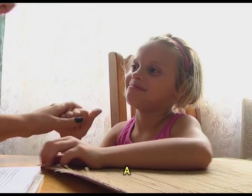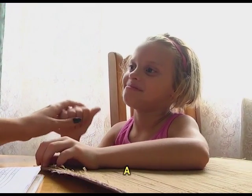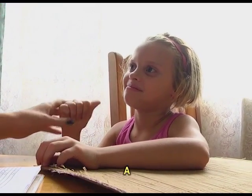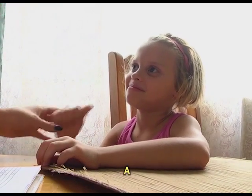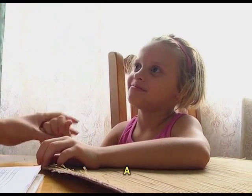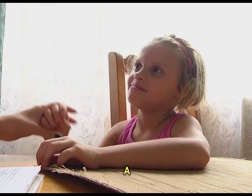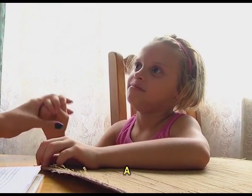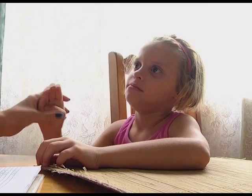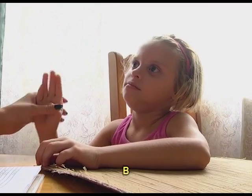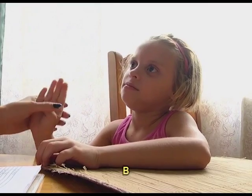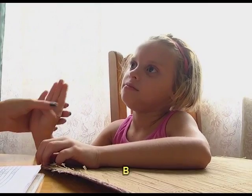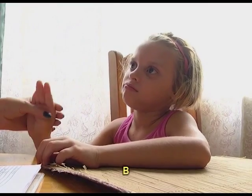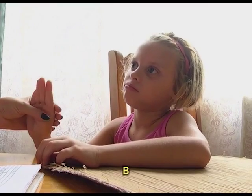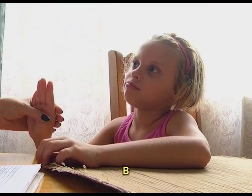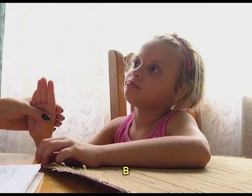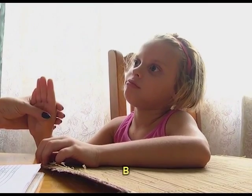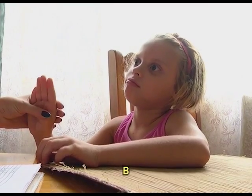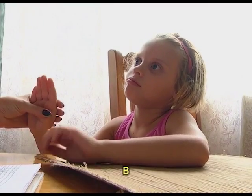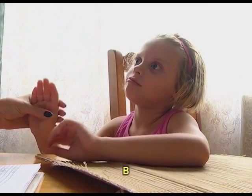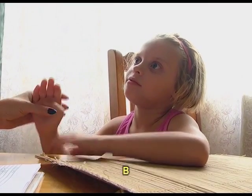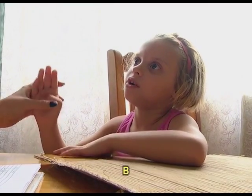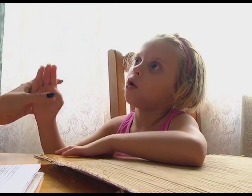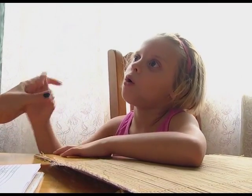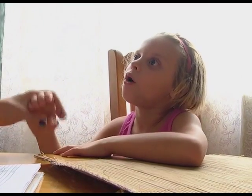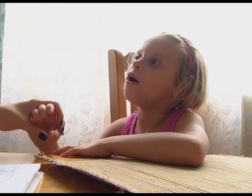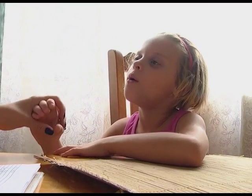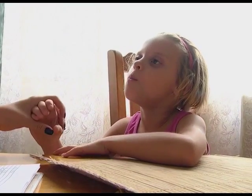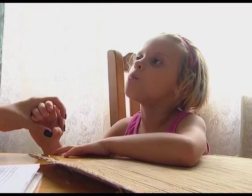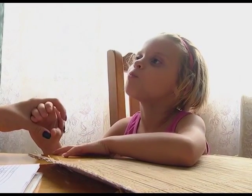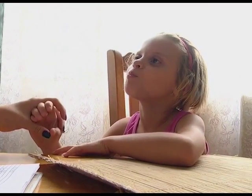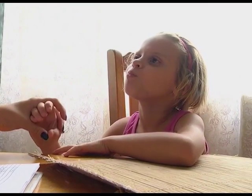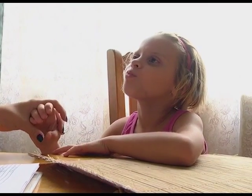A, B, B,